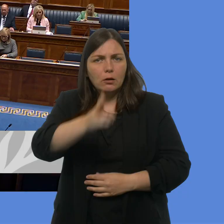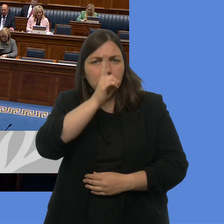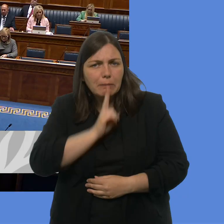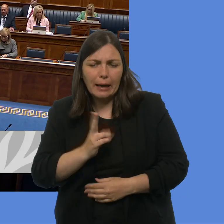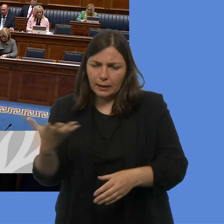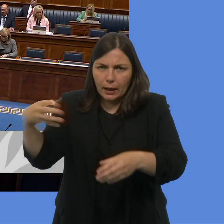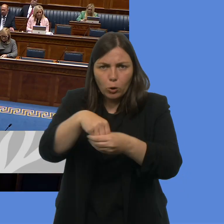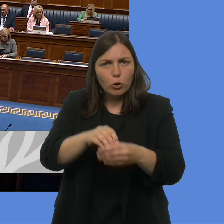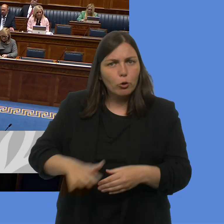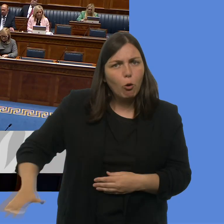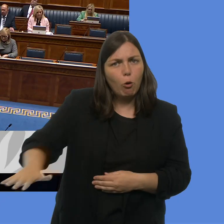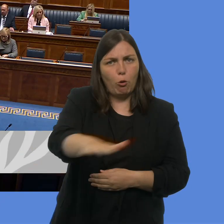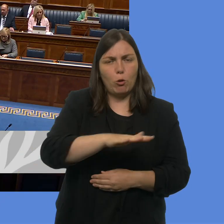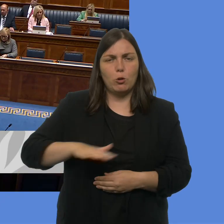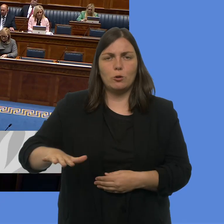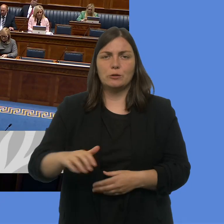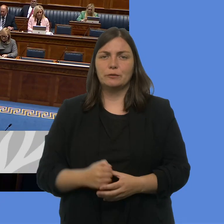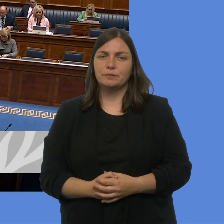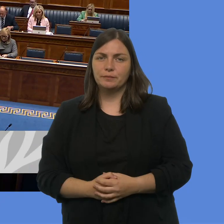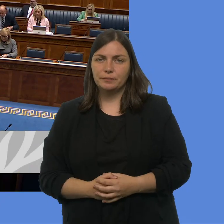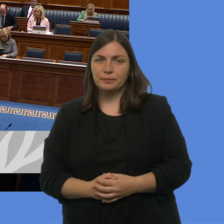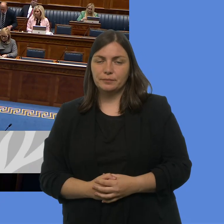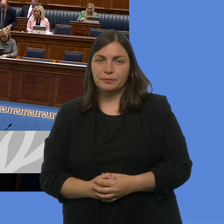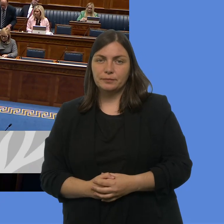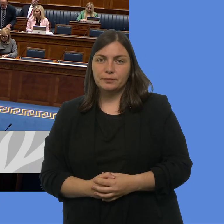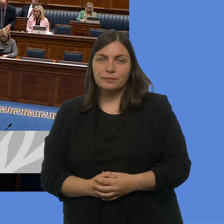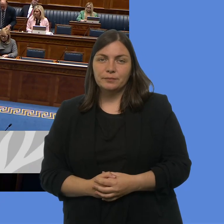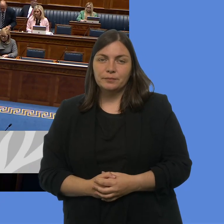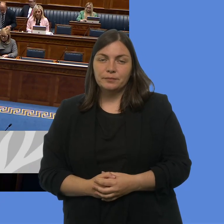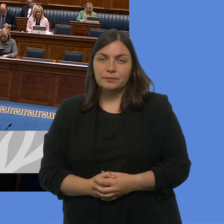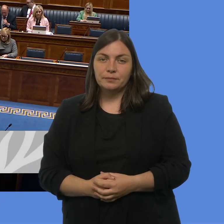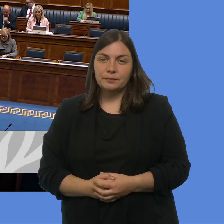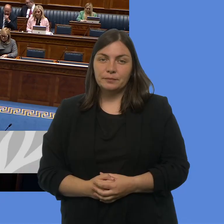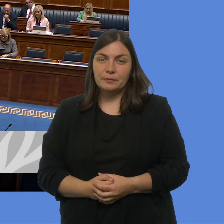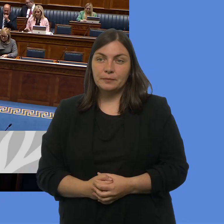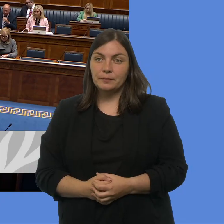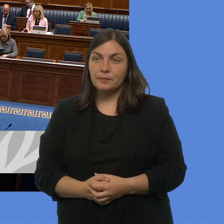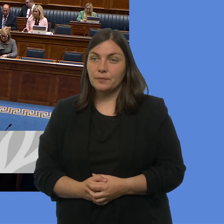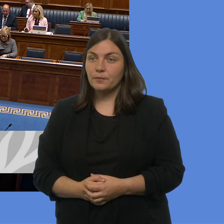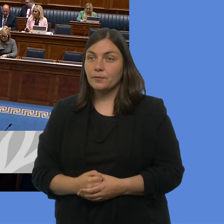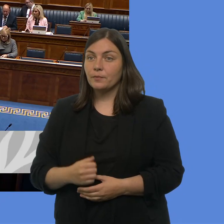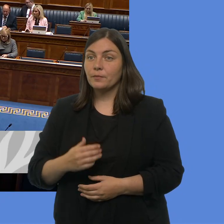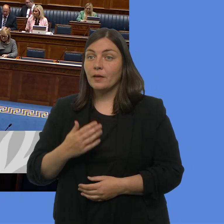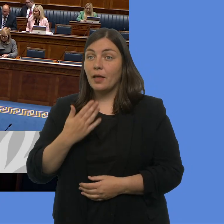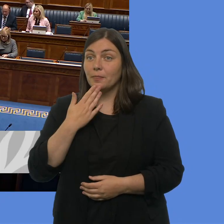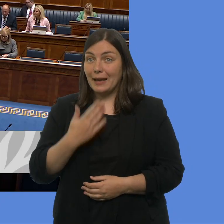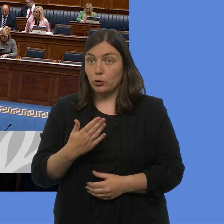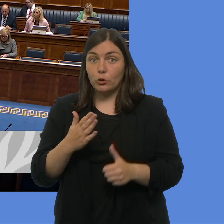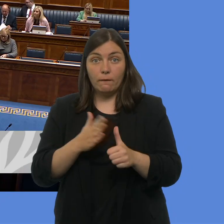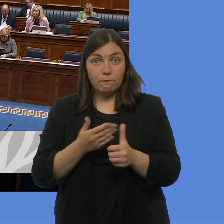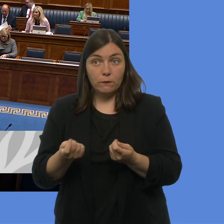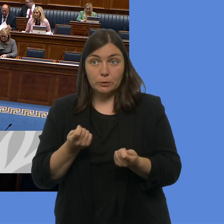Thank you. I call William Irwin. Thank you, William. First Minister.